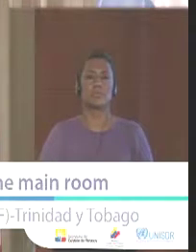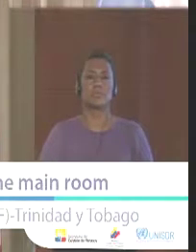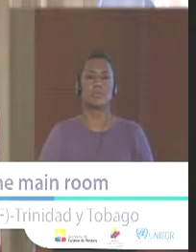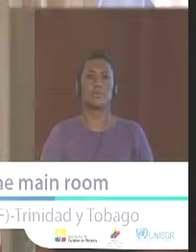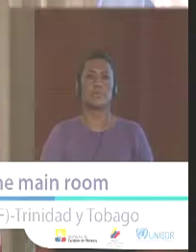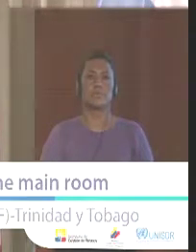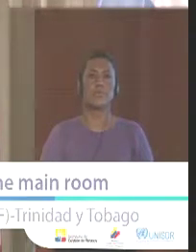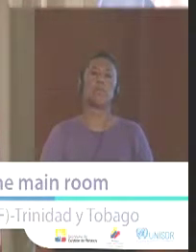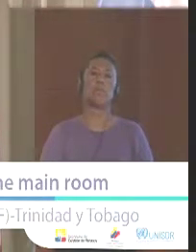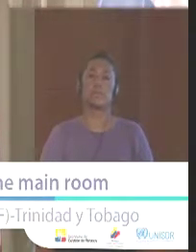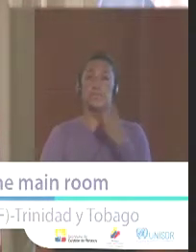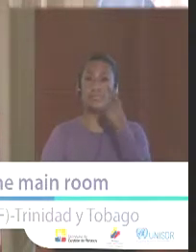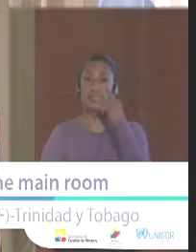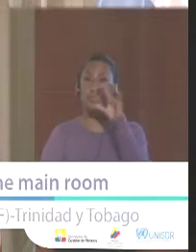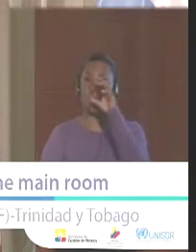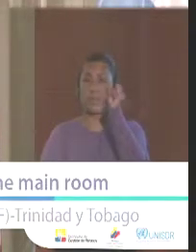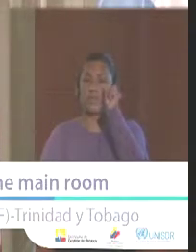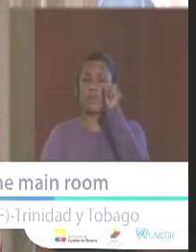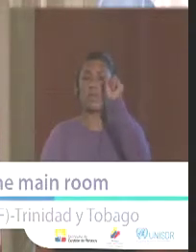covers an area of